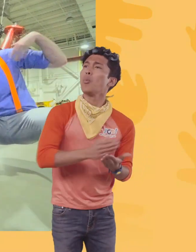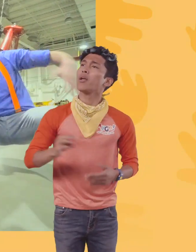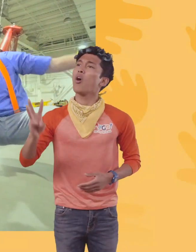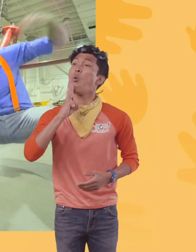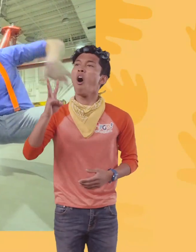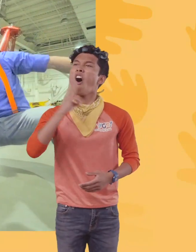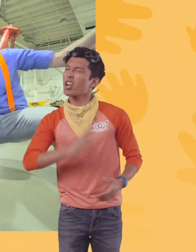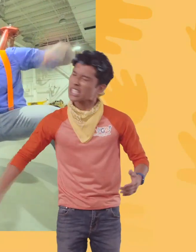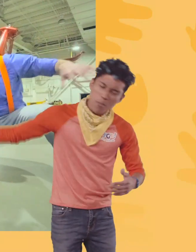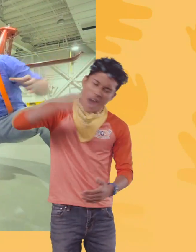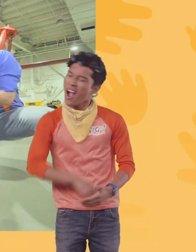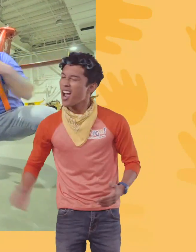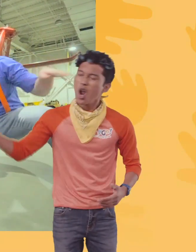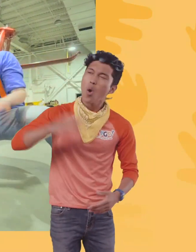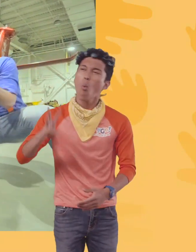Bring on the water!